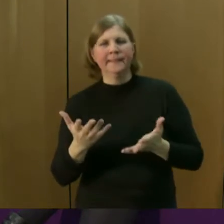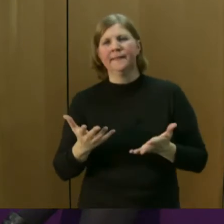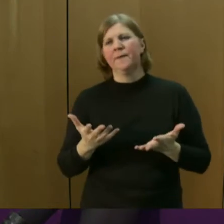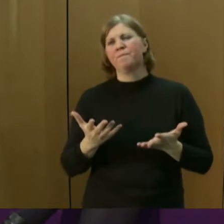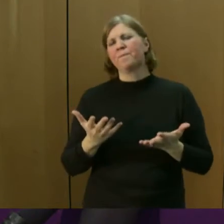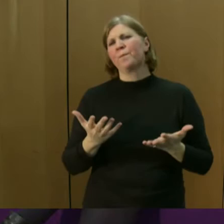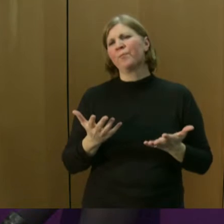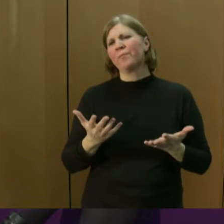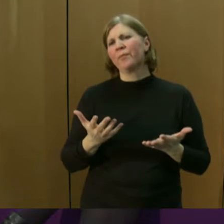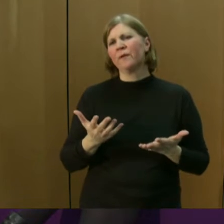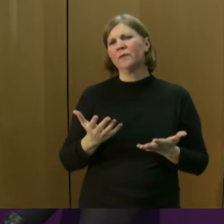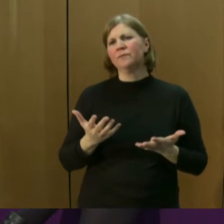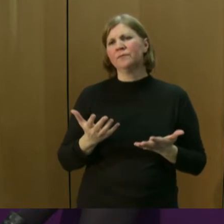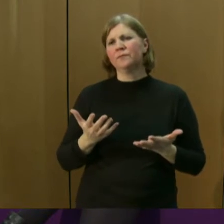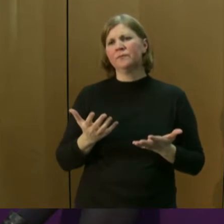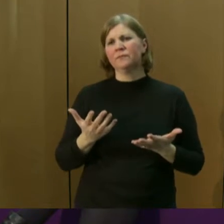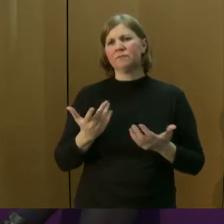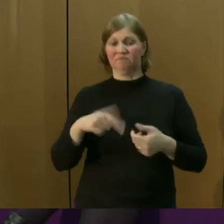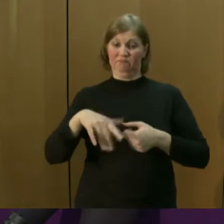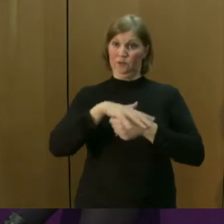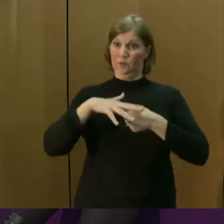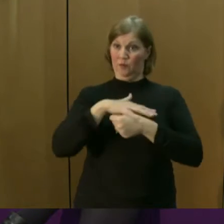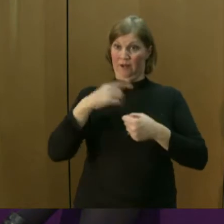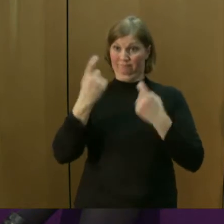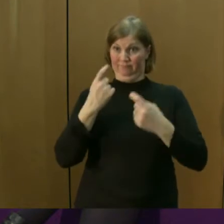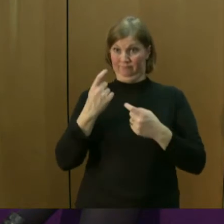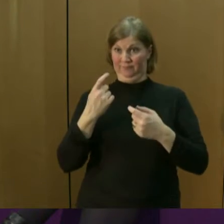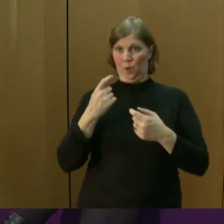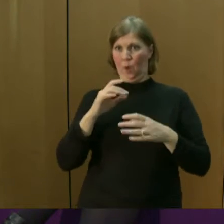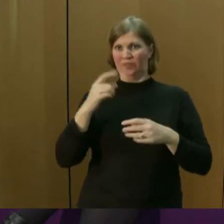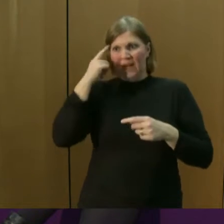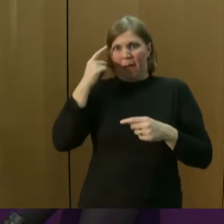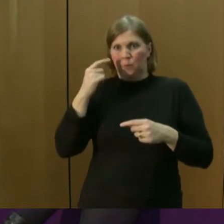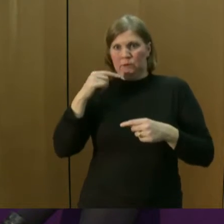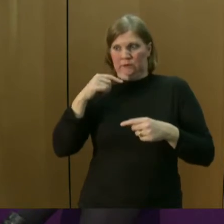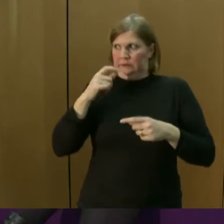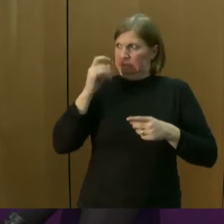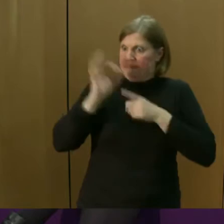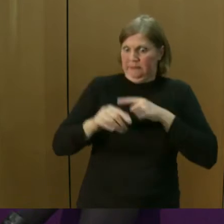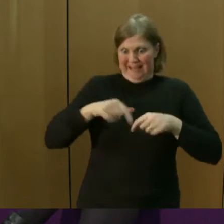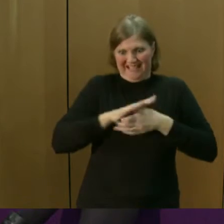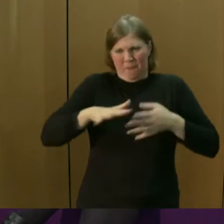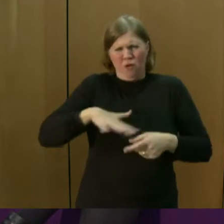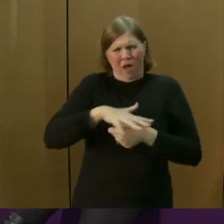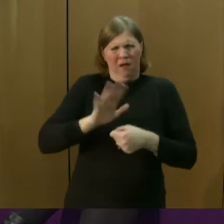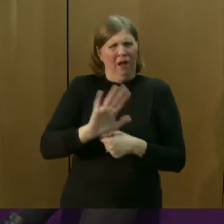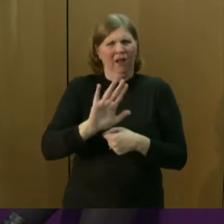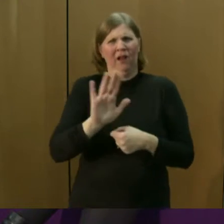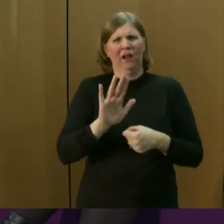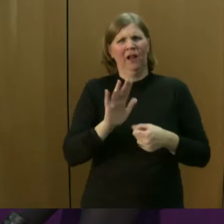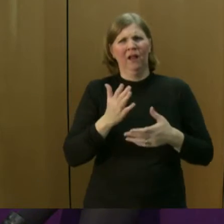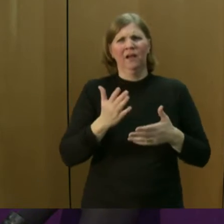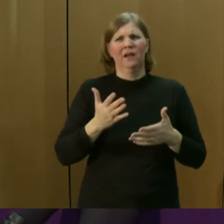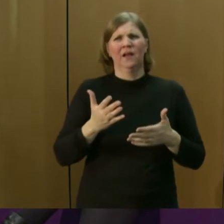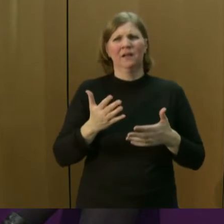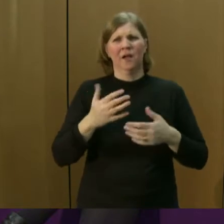rather than Edinburgh. I wouldn't think about who in Edinburgh or Scotland, if you're not here, is going to sponsor you. I think about where you